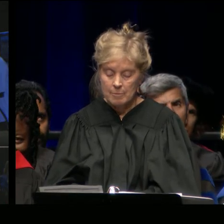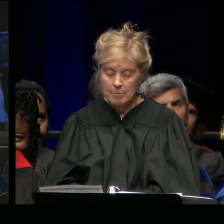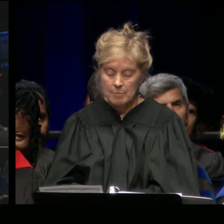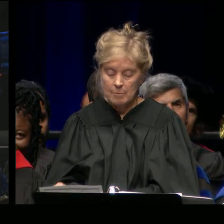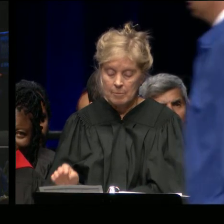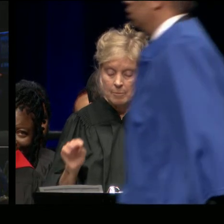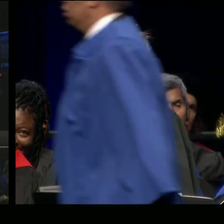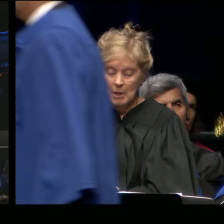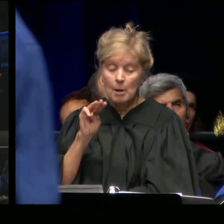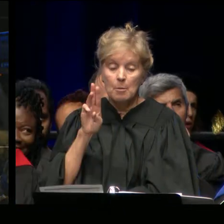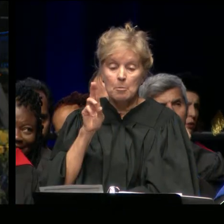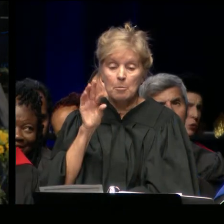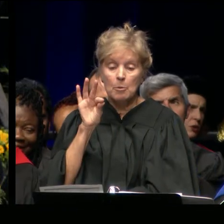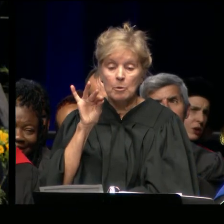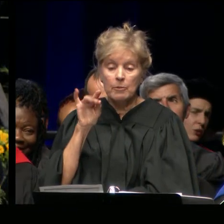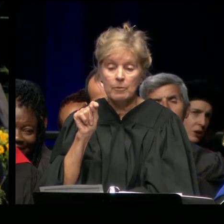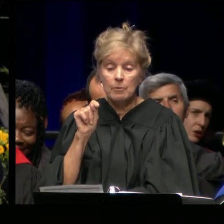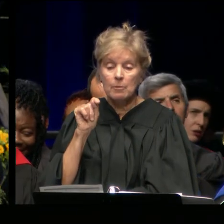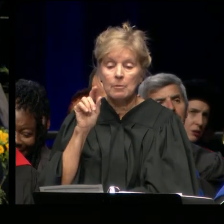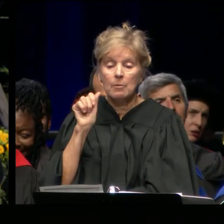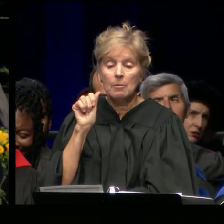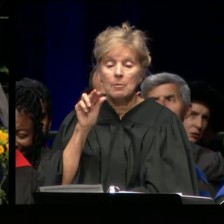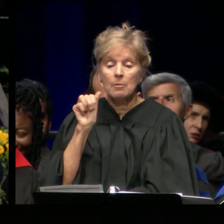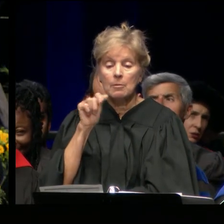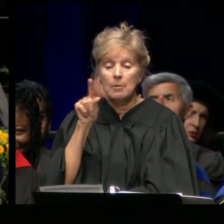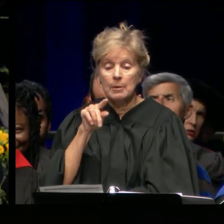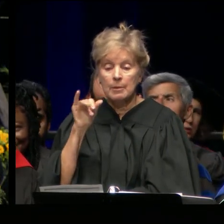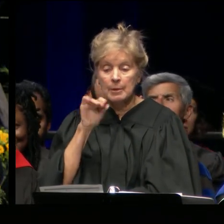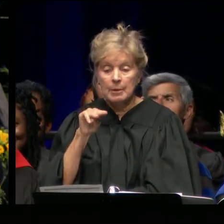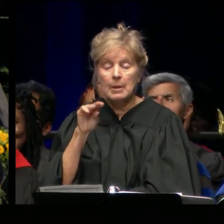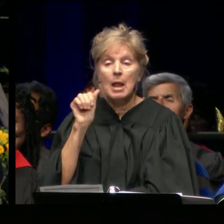Mufti Abu Bakr Nazim Ahmed.